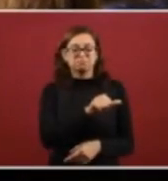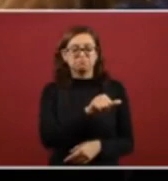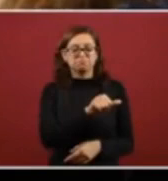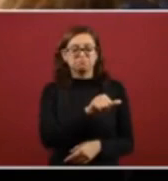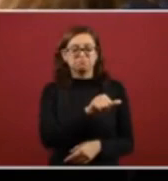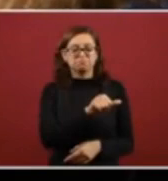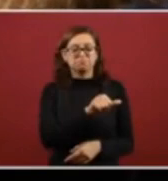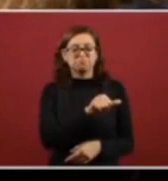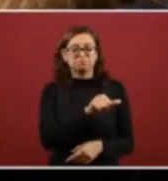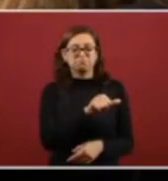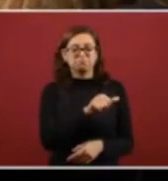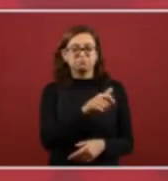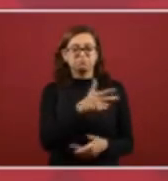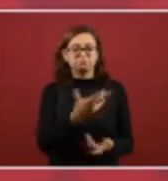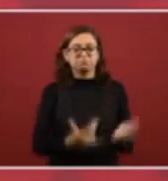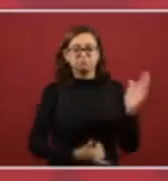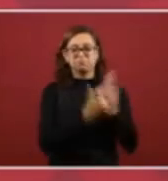in order to,